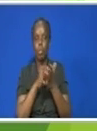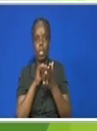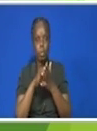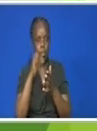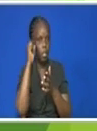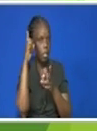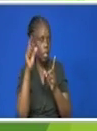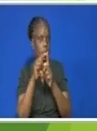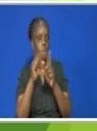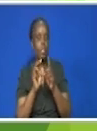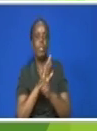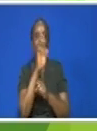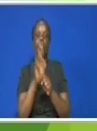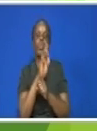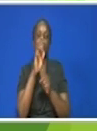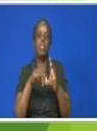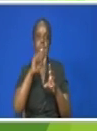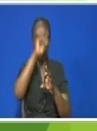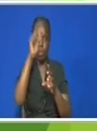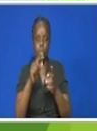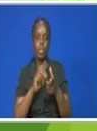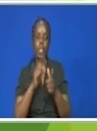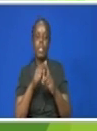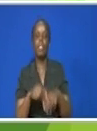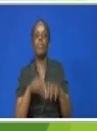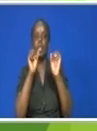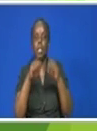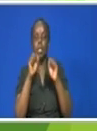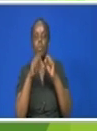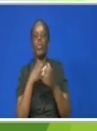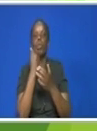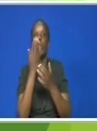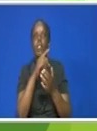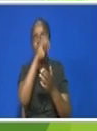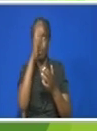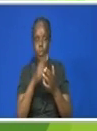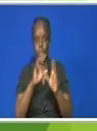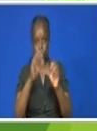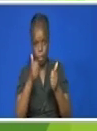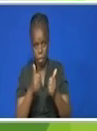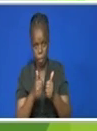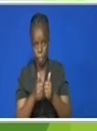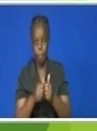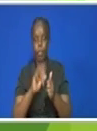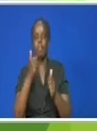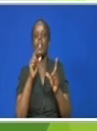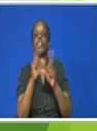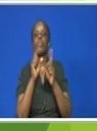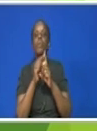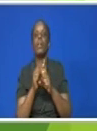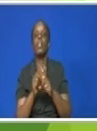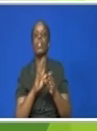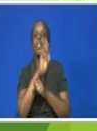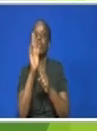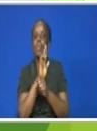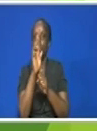been used in the question and therefore be able to answer the question appropriately. The first term that has been